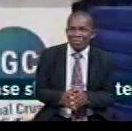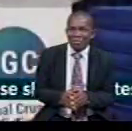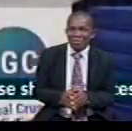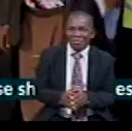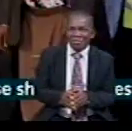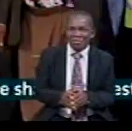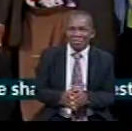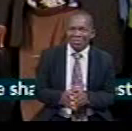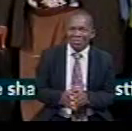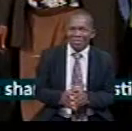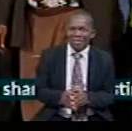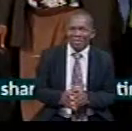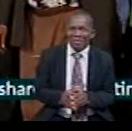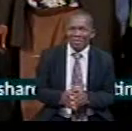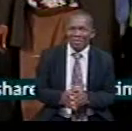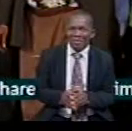wangwadia